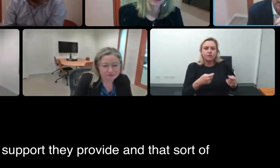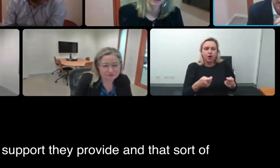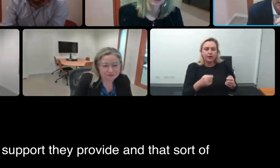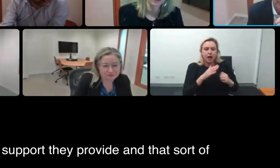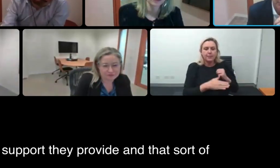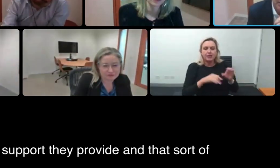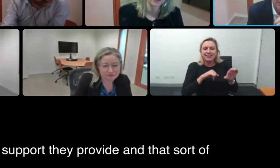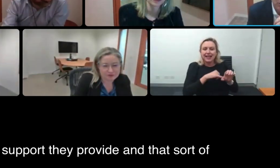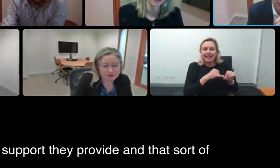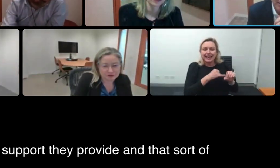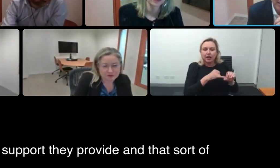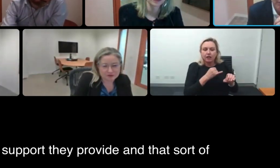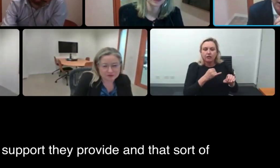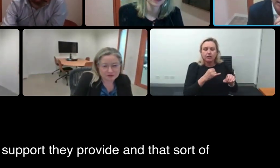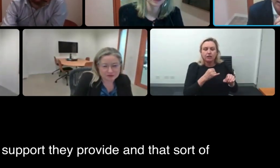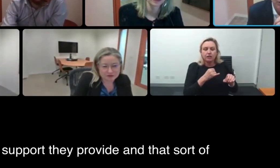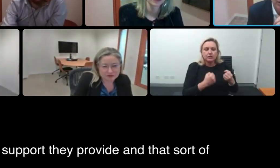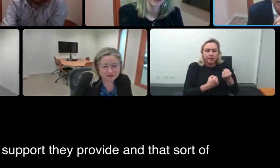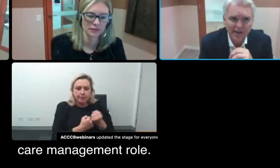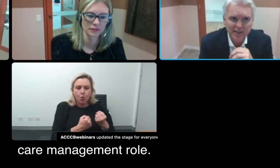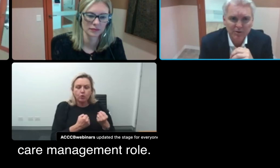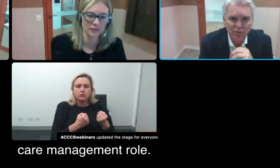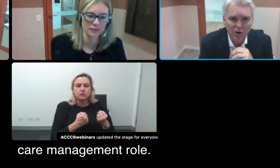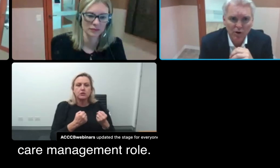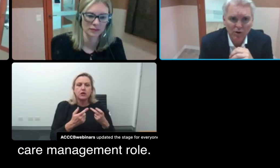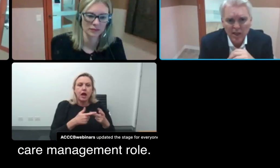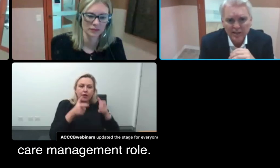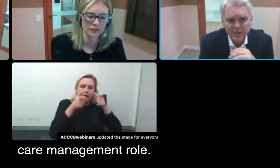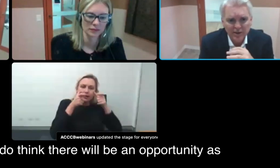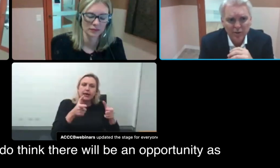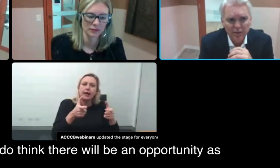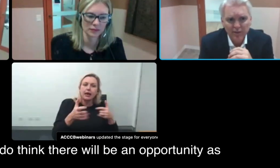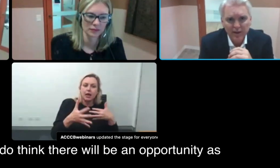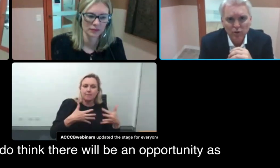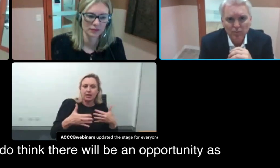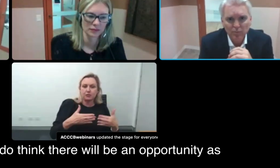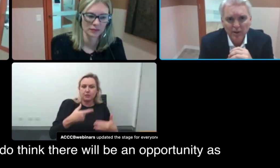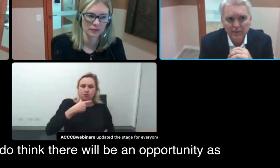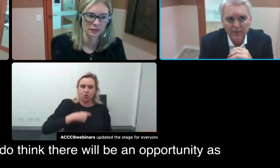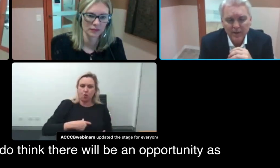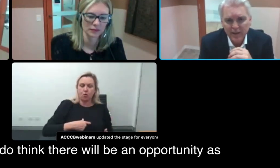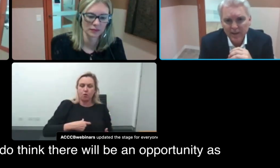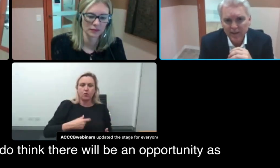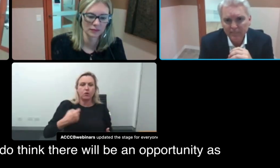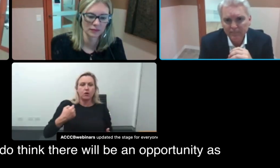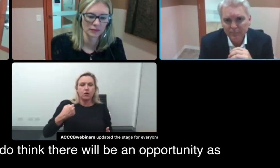clinical support they provide and that sort of care management role. And so I do think there will